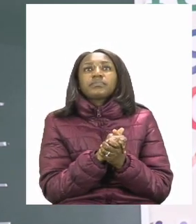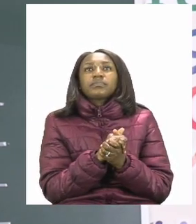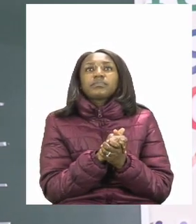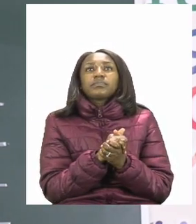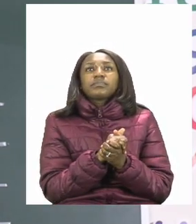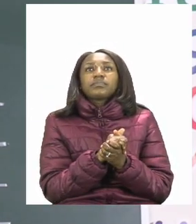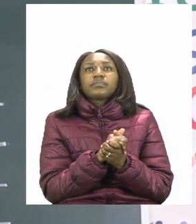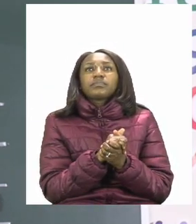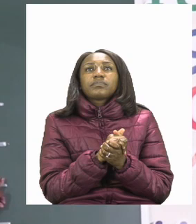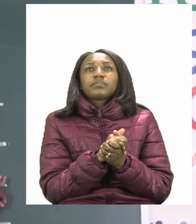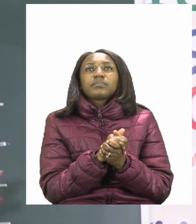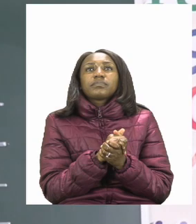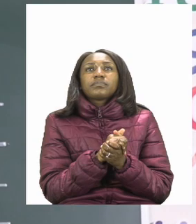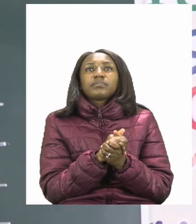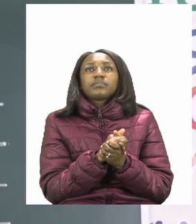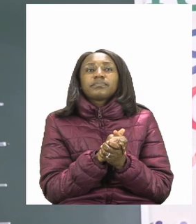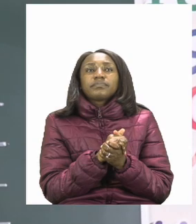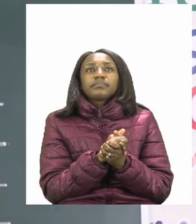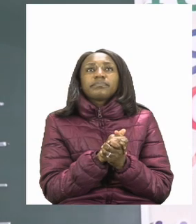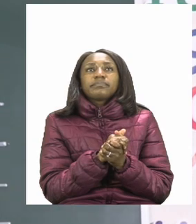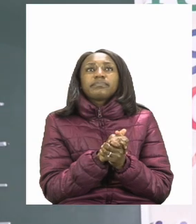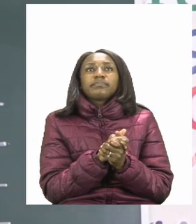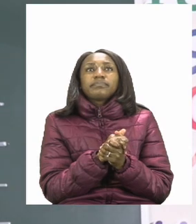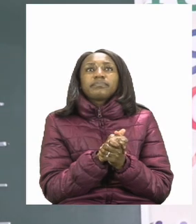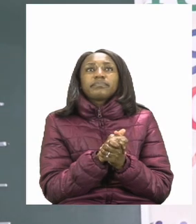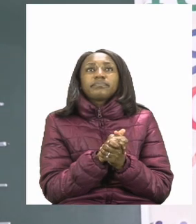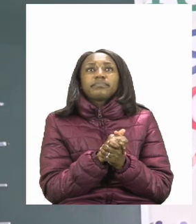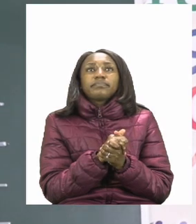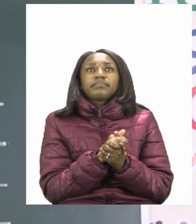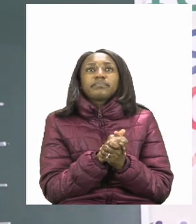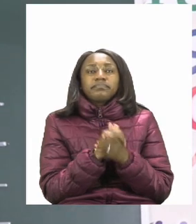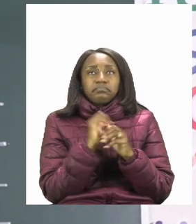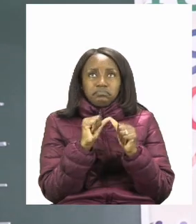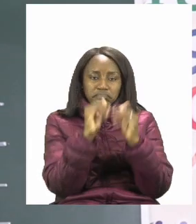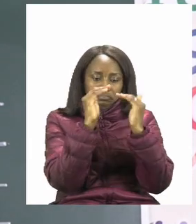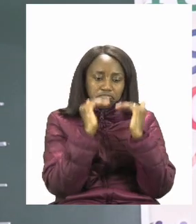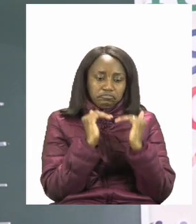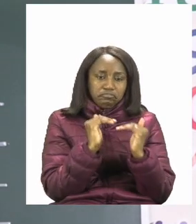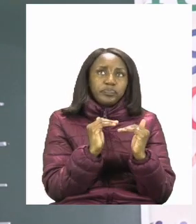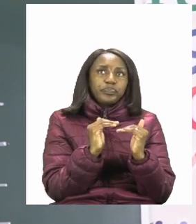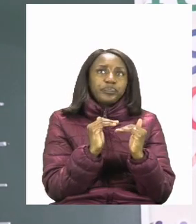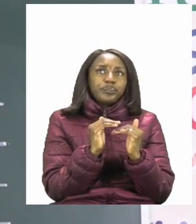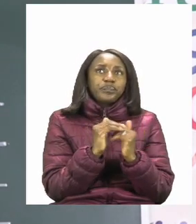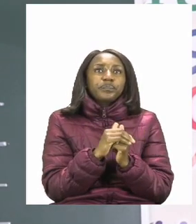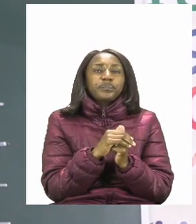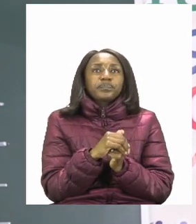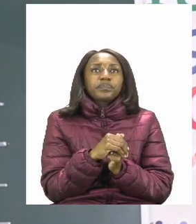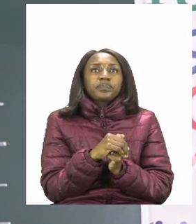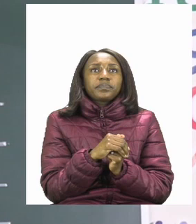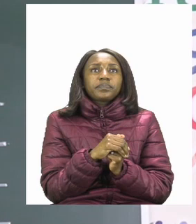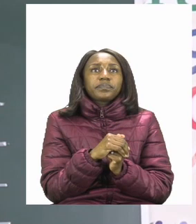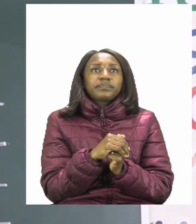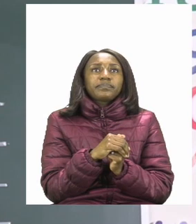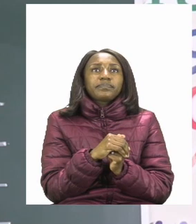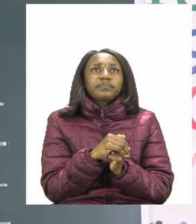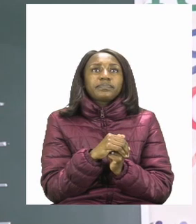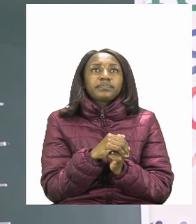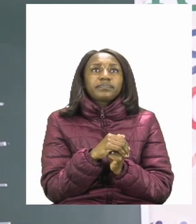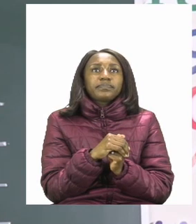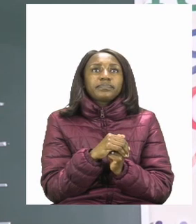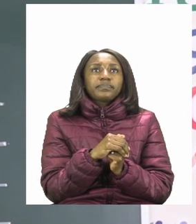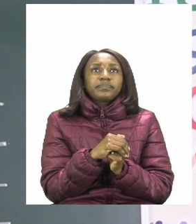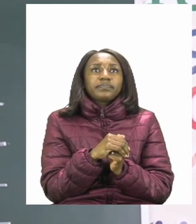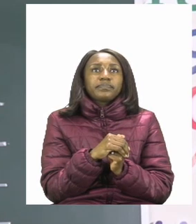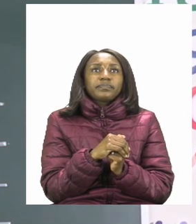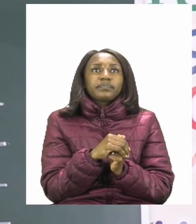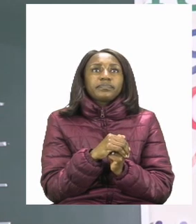spacing, I don't have much left. So I'm going to go ahead and go to the next line and write the